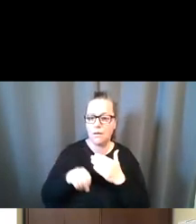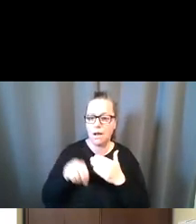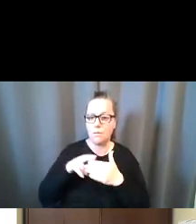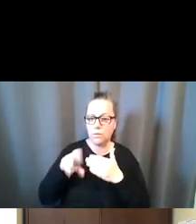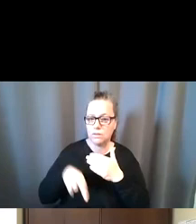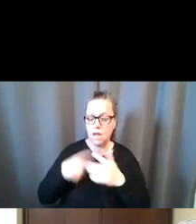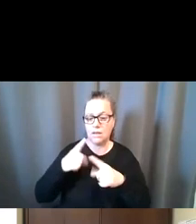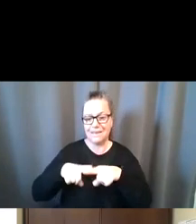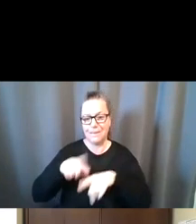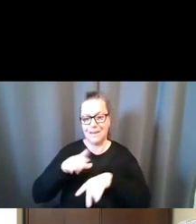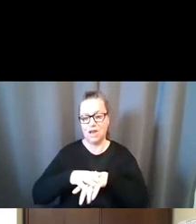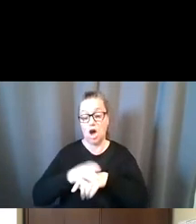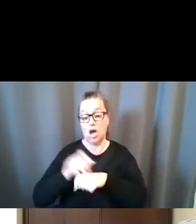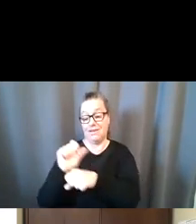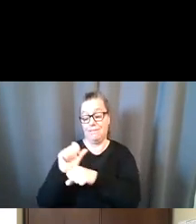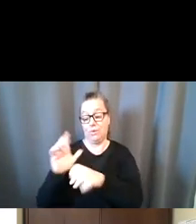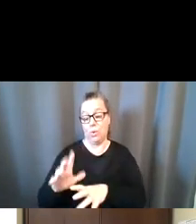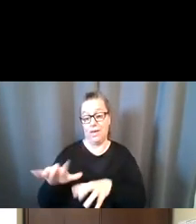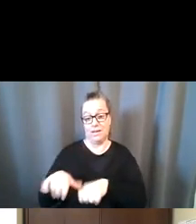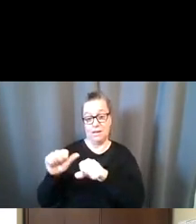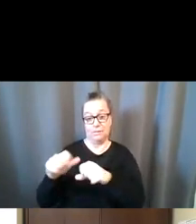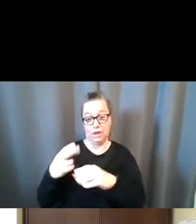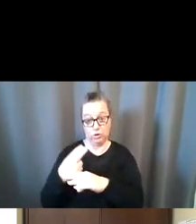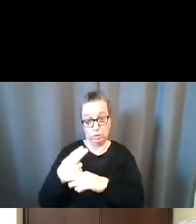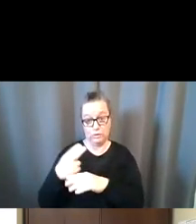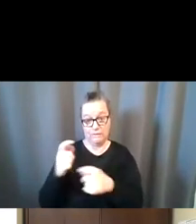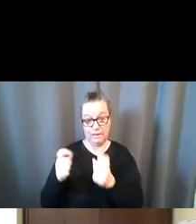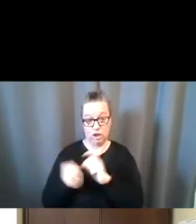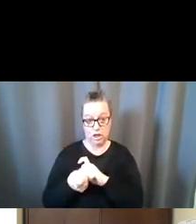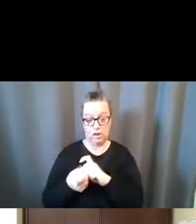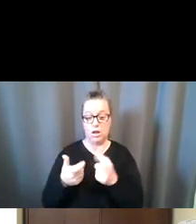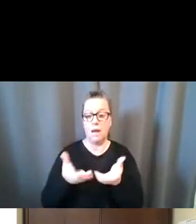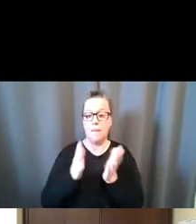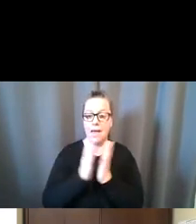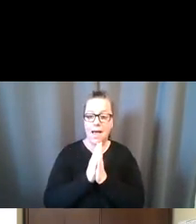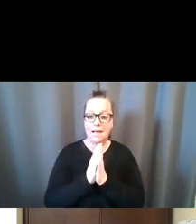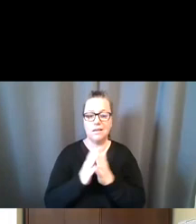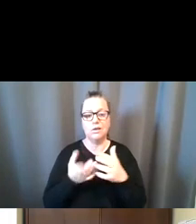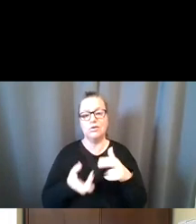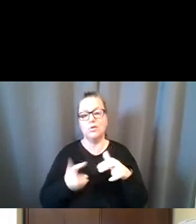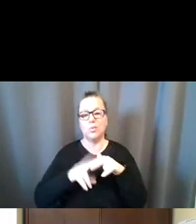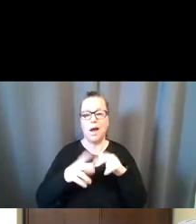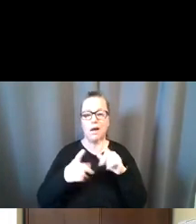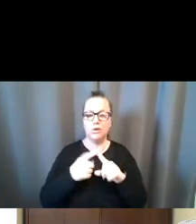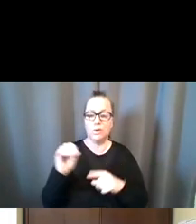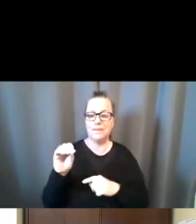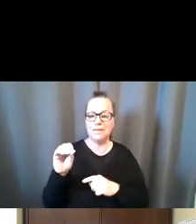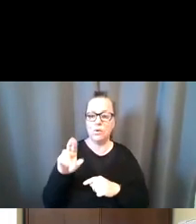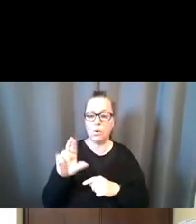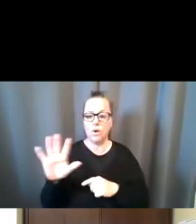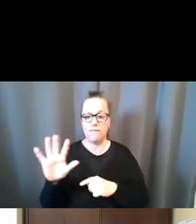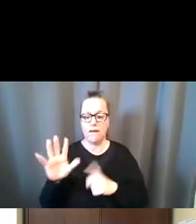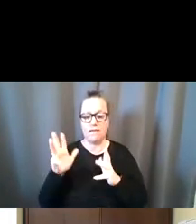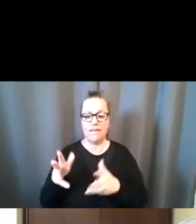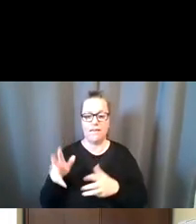depends on employee adoption and usage of the change? I'm asking you to round to a 0 or a 5 and leave off